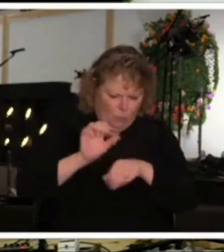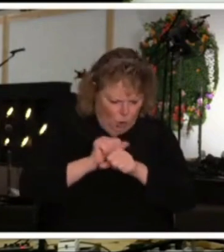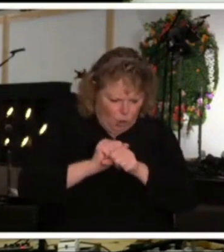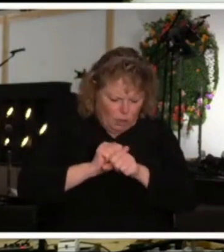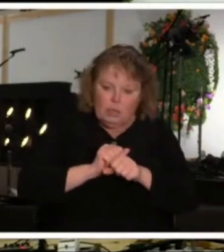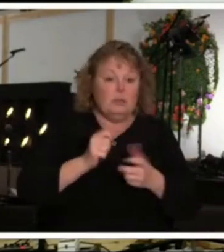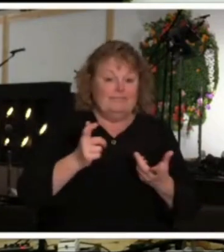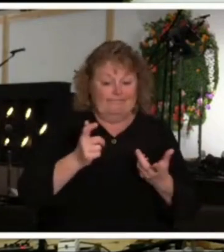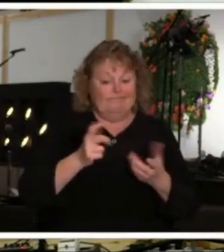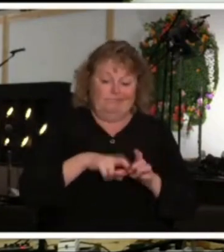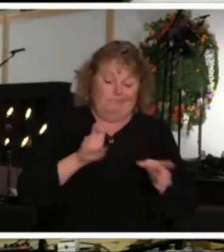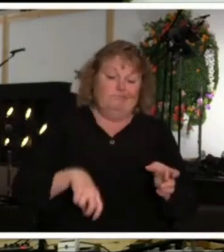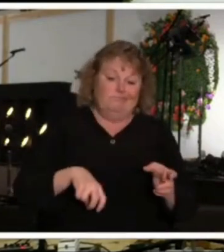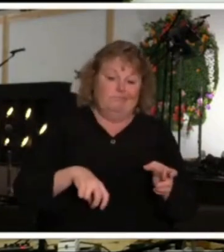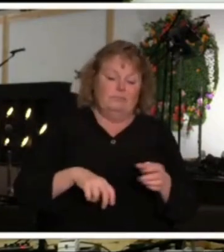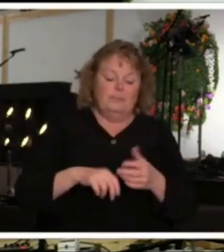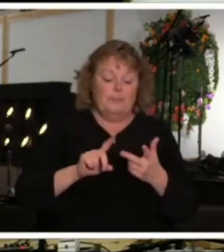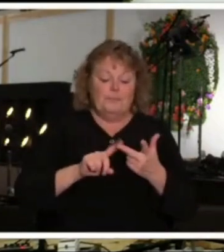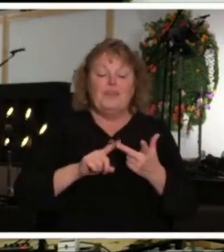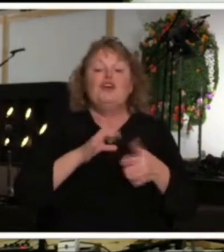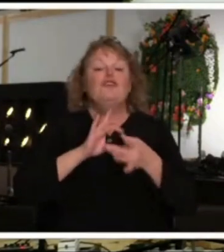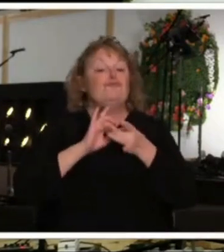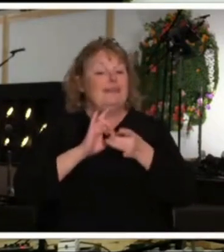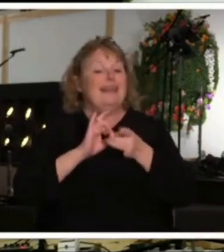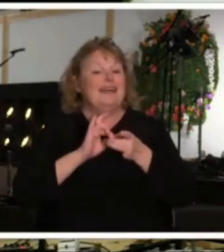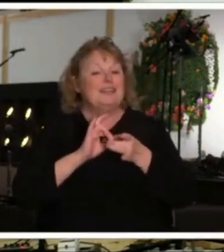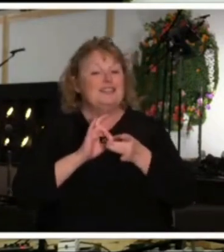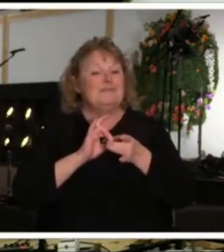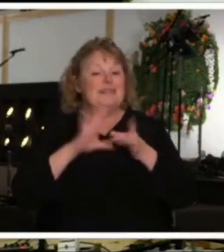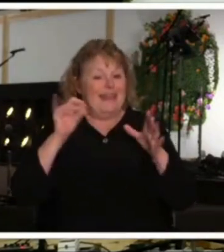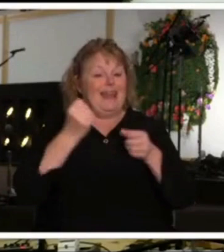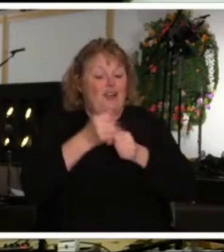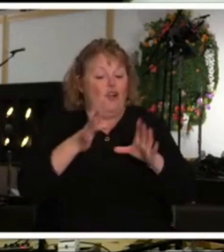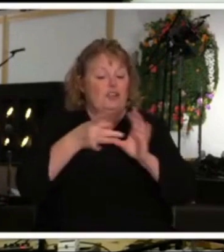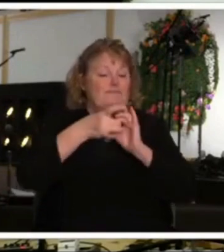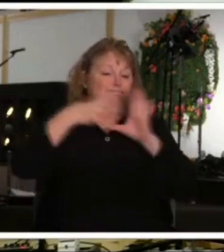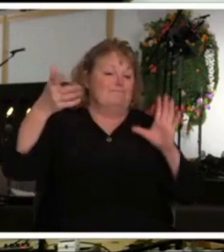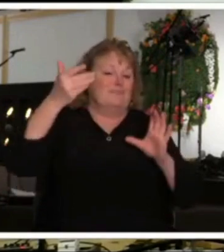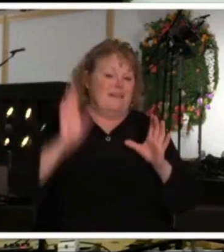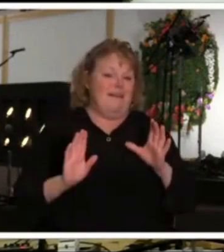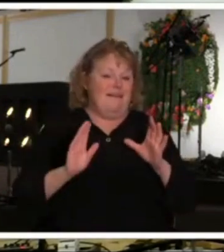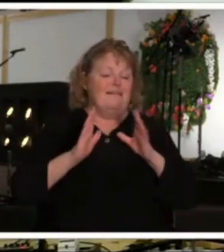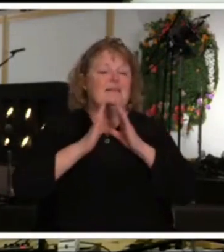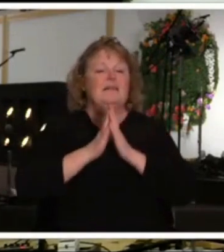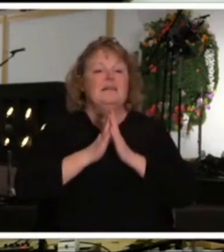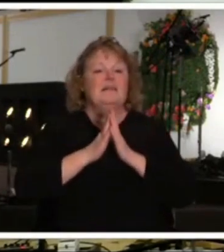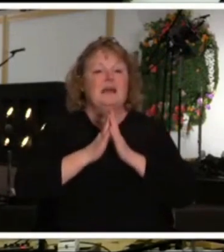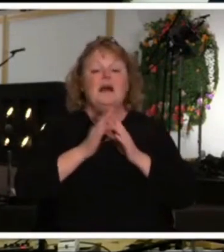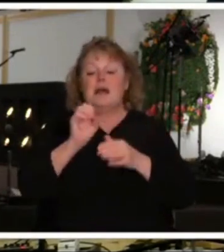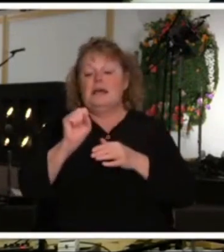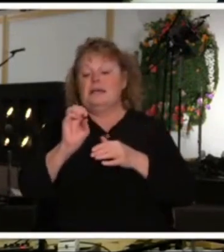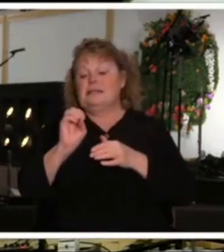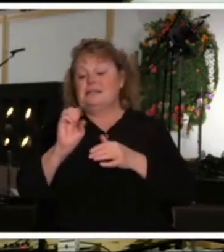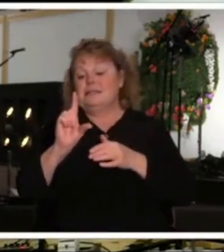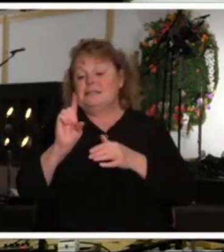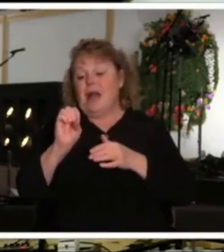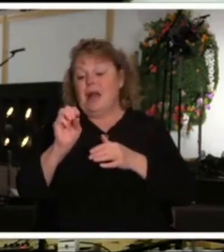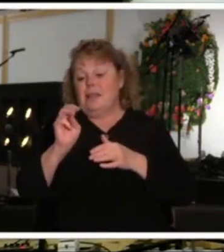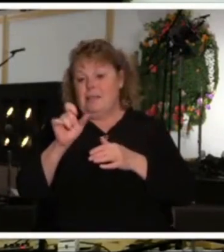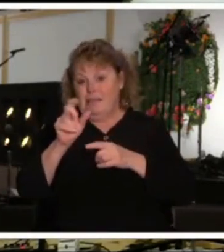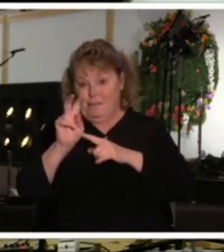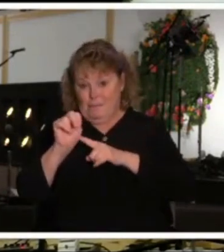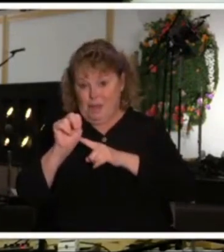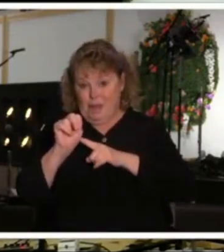Relationships can keep our heart from God. You know, the Bible says that Solomon, you remember about Solomon asked for